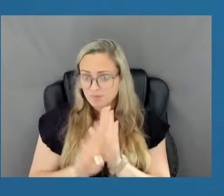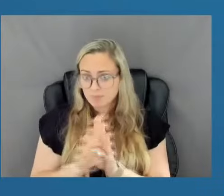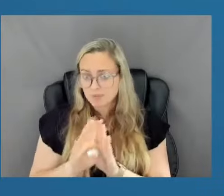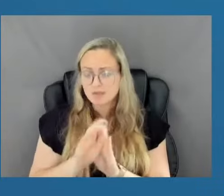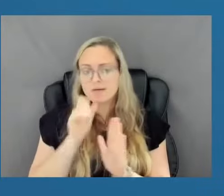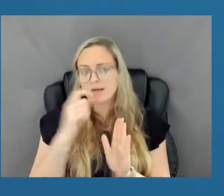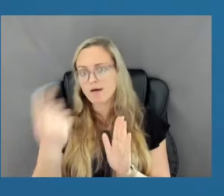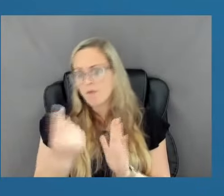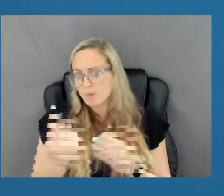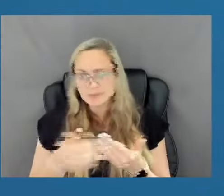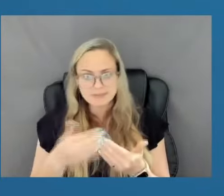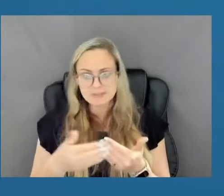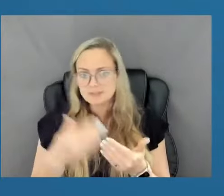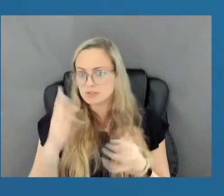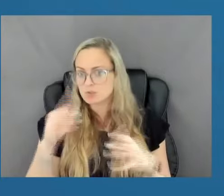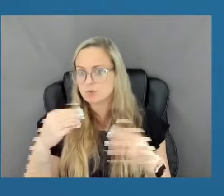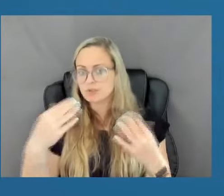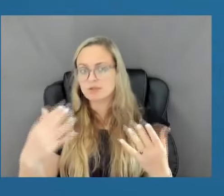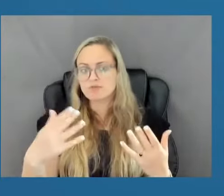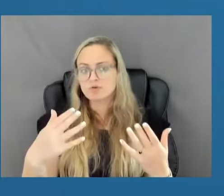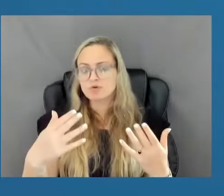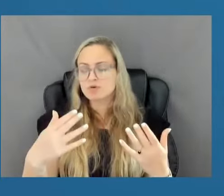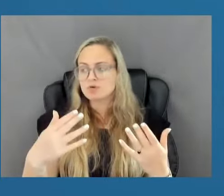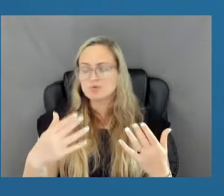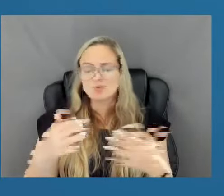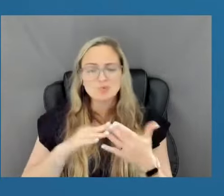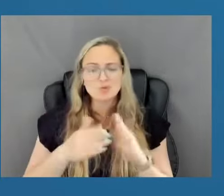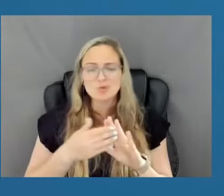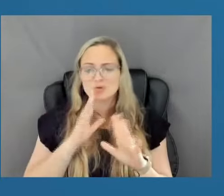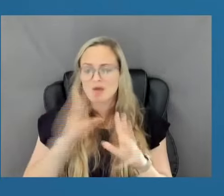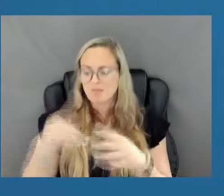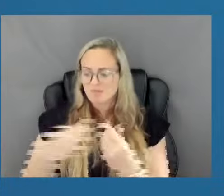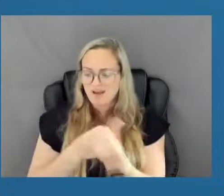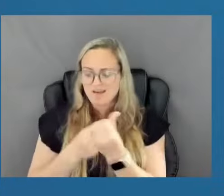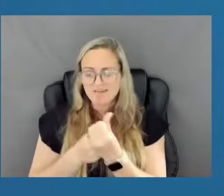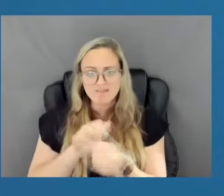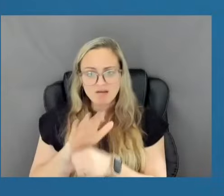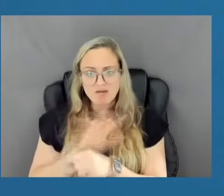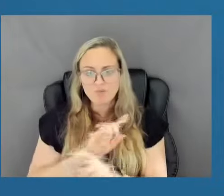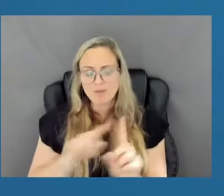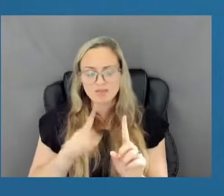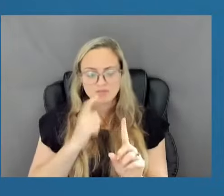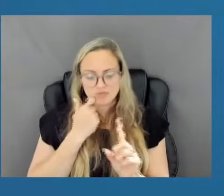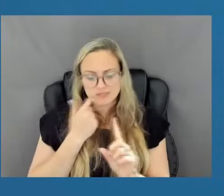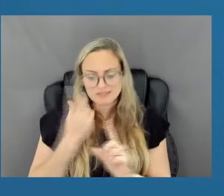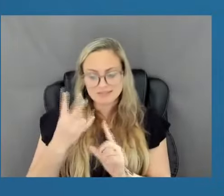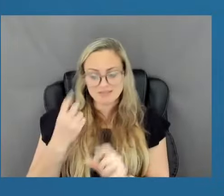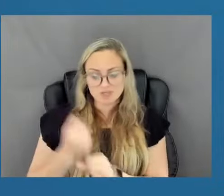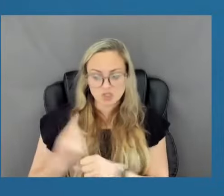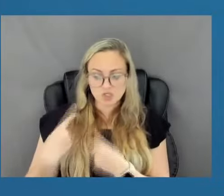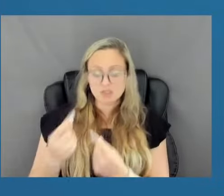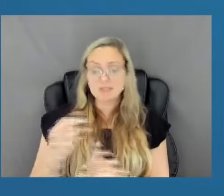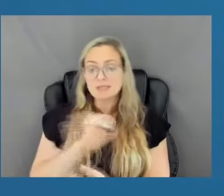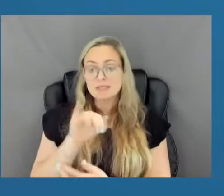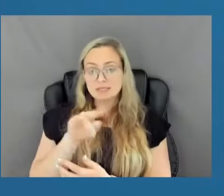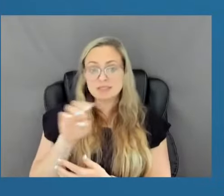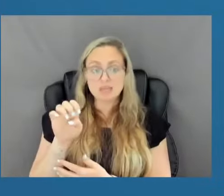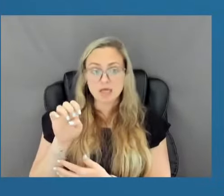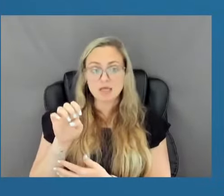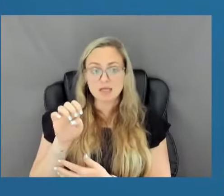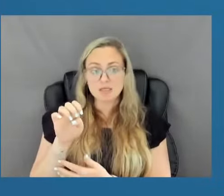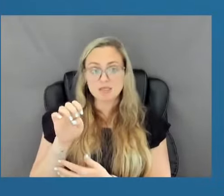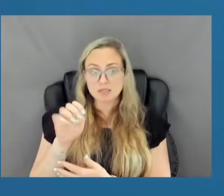always easy to deliver to underserved communities like the East Side, but over the last 7 years, the East Side has